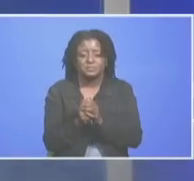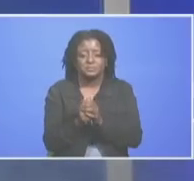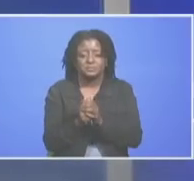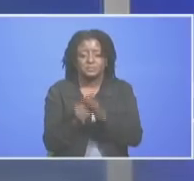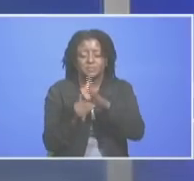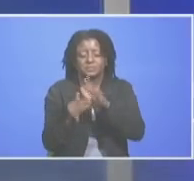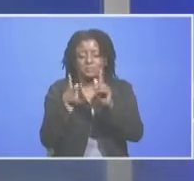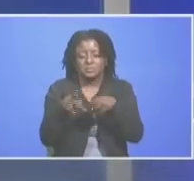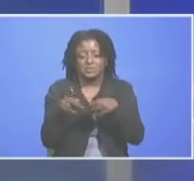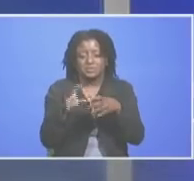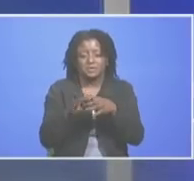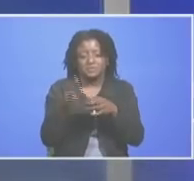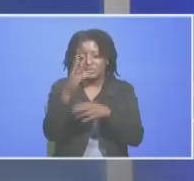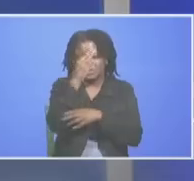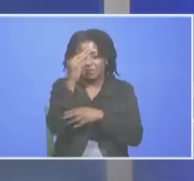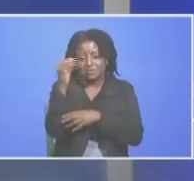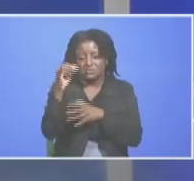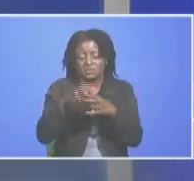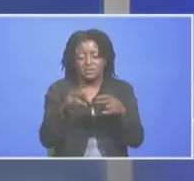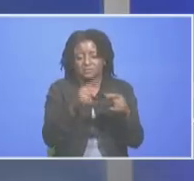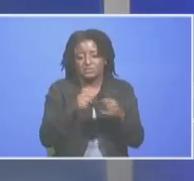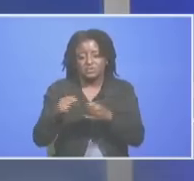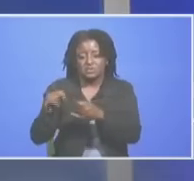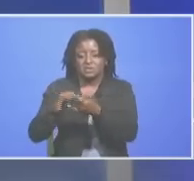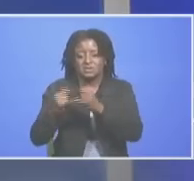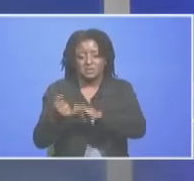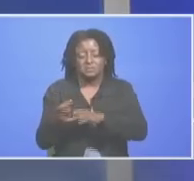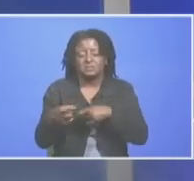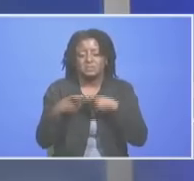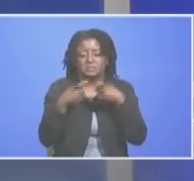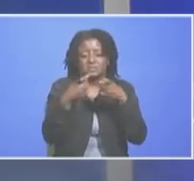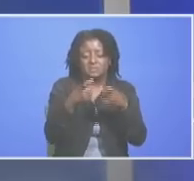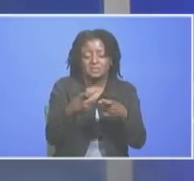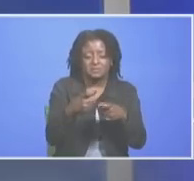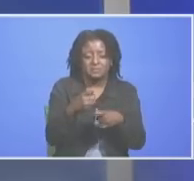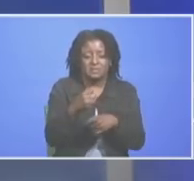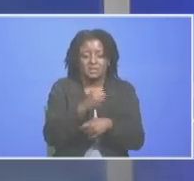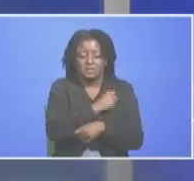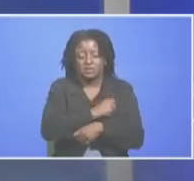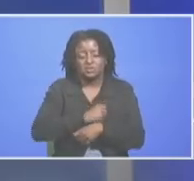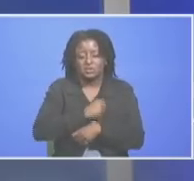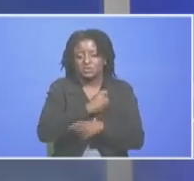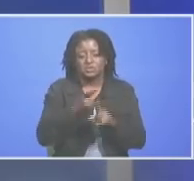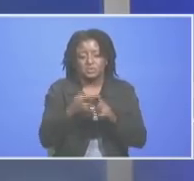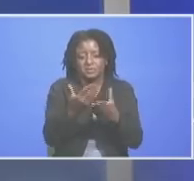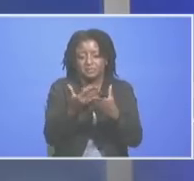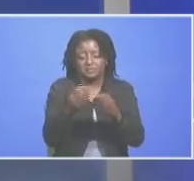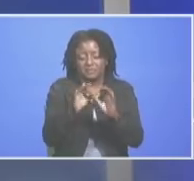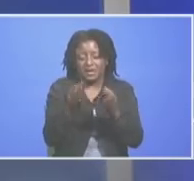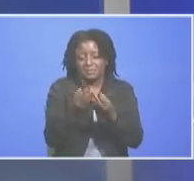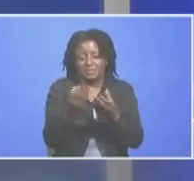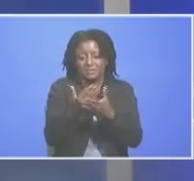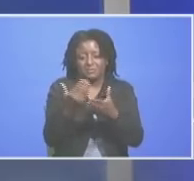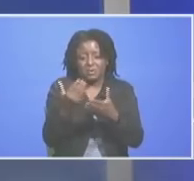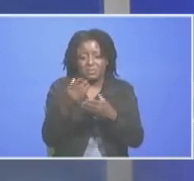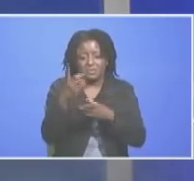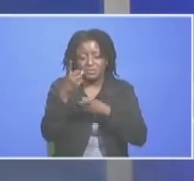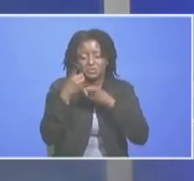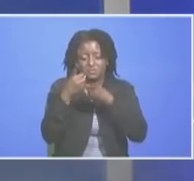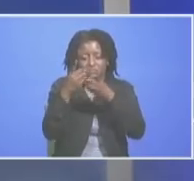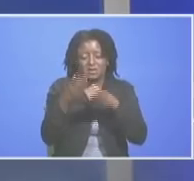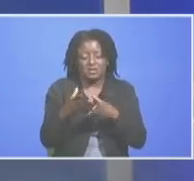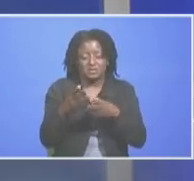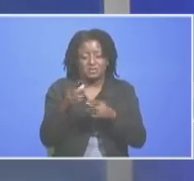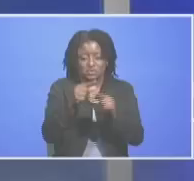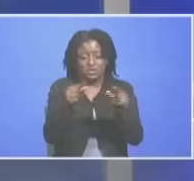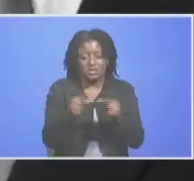Executives of the Ministry of Tourism and staff extending sincere condolences to the family of former Director General of Tourism, the late David